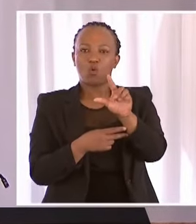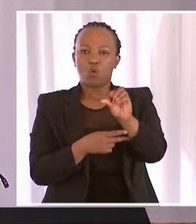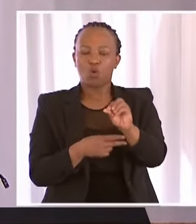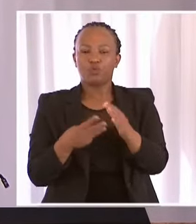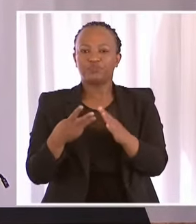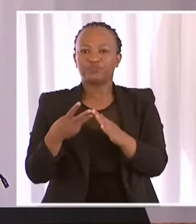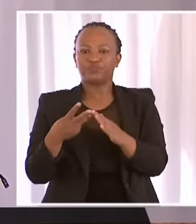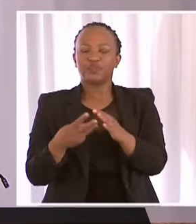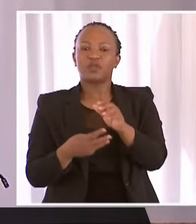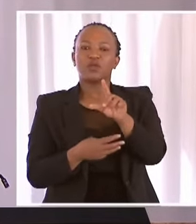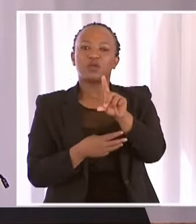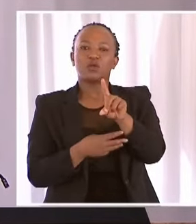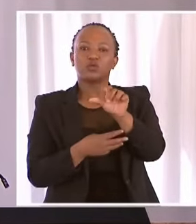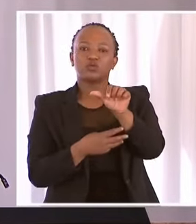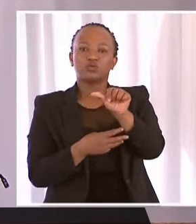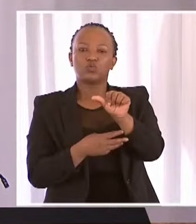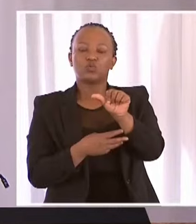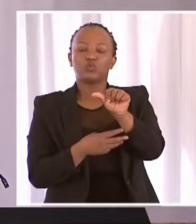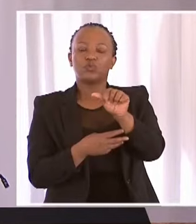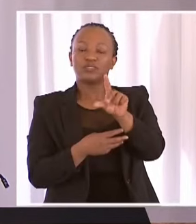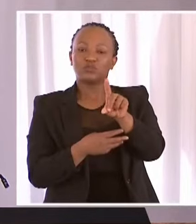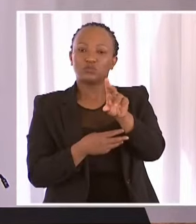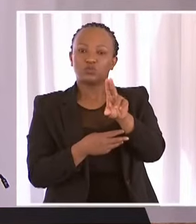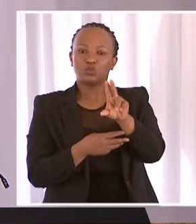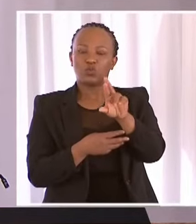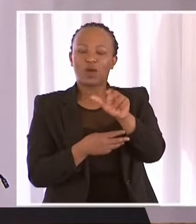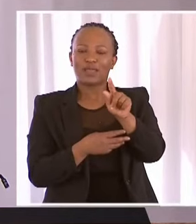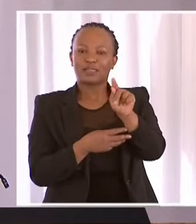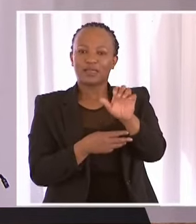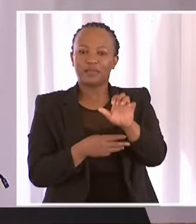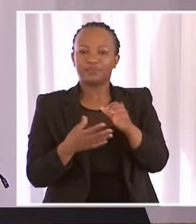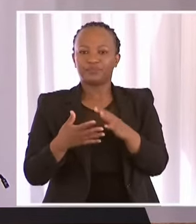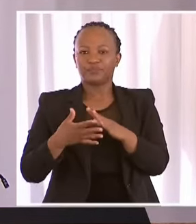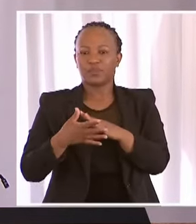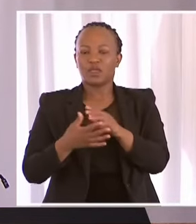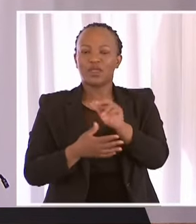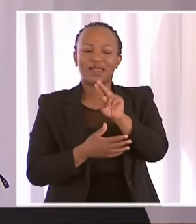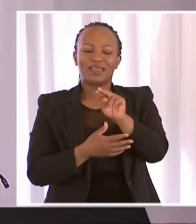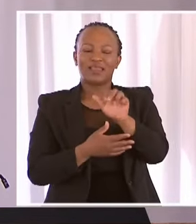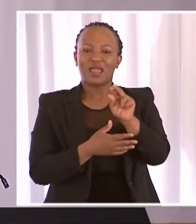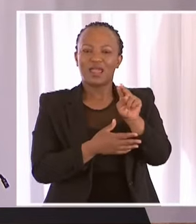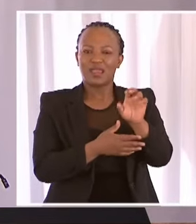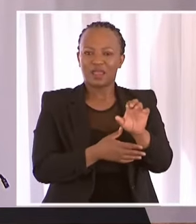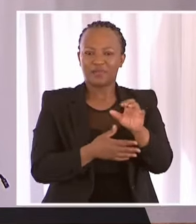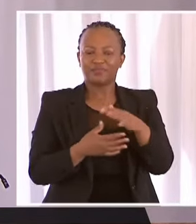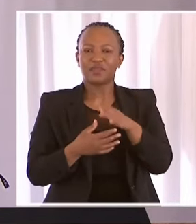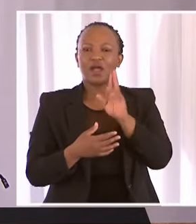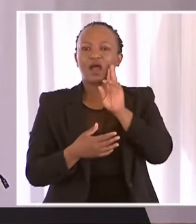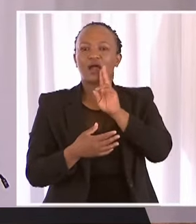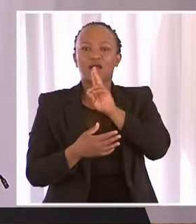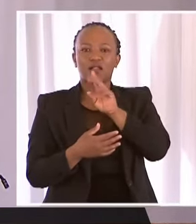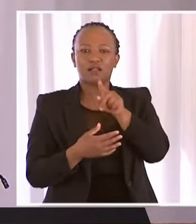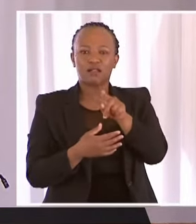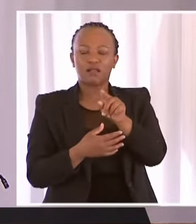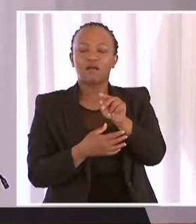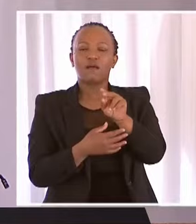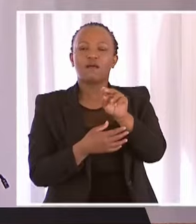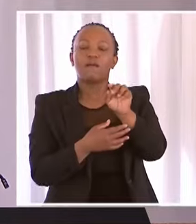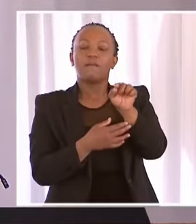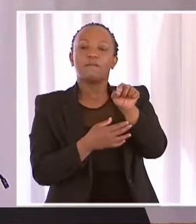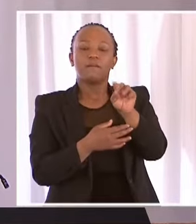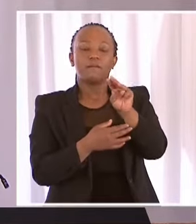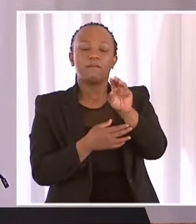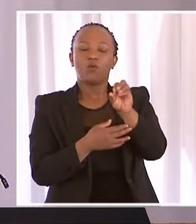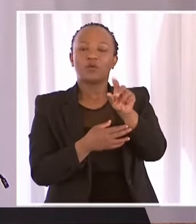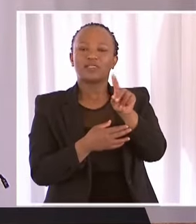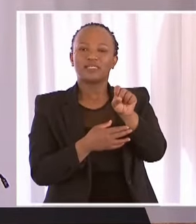Abdul Minty, George Nene, Uncle Billy Modise, Kingsley Makubela, Sis Lindi